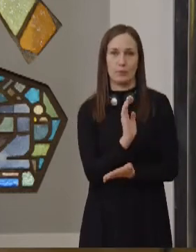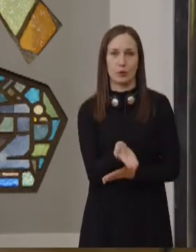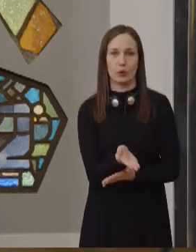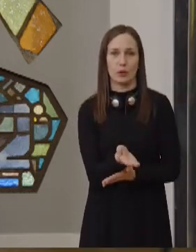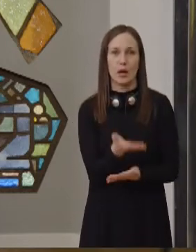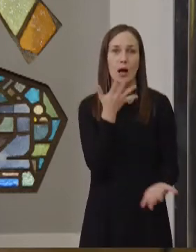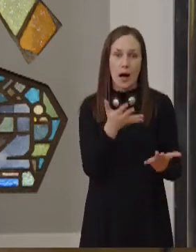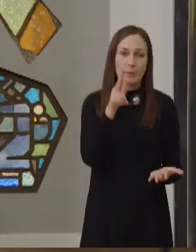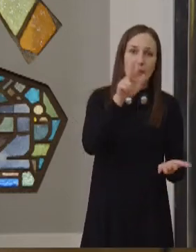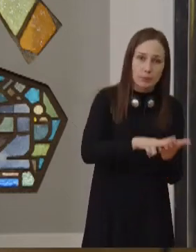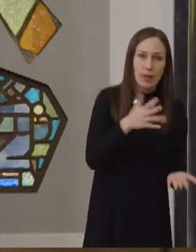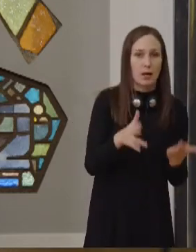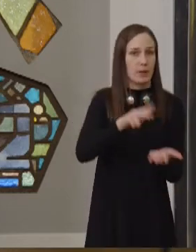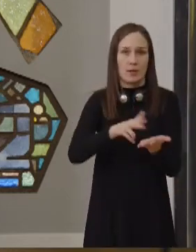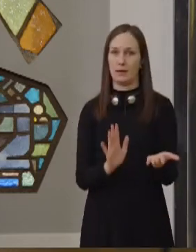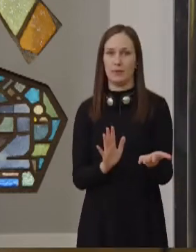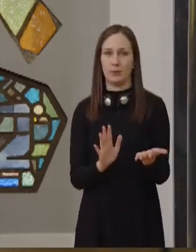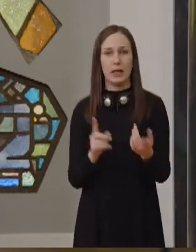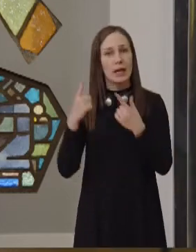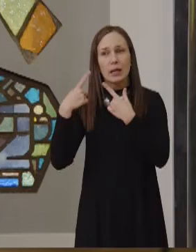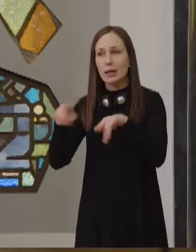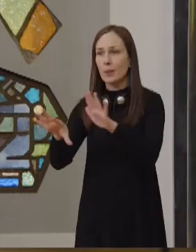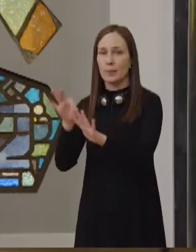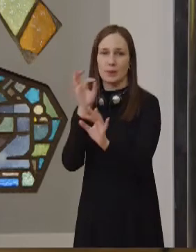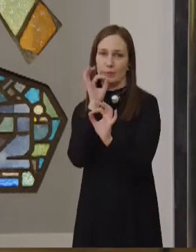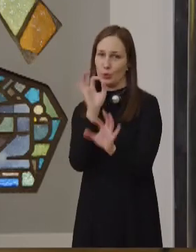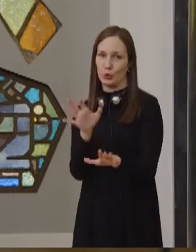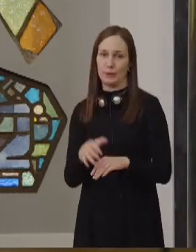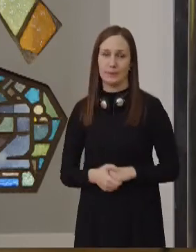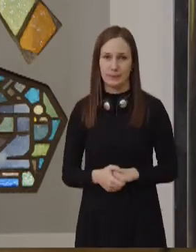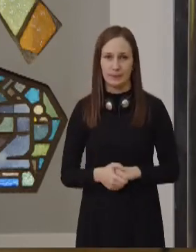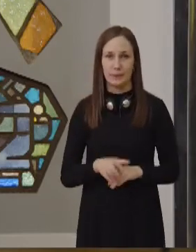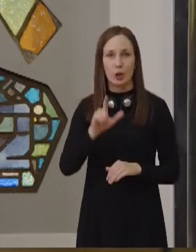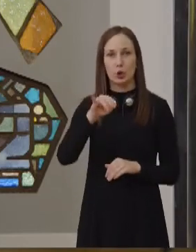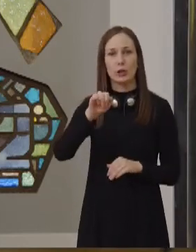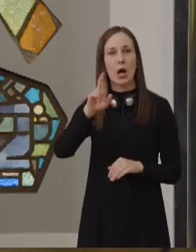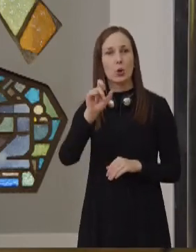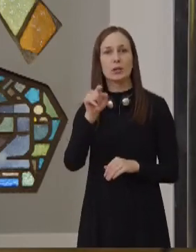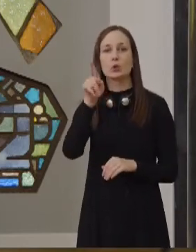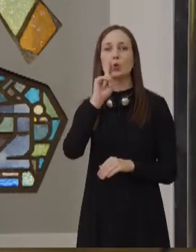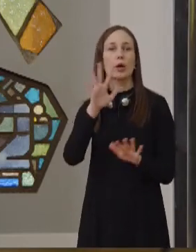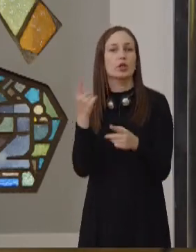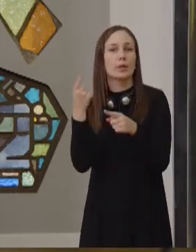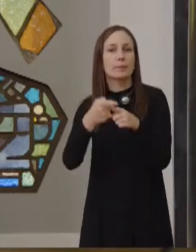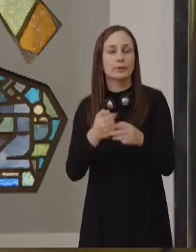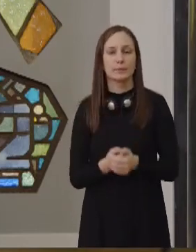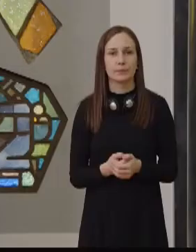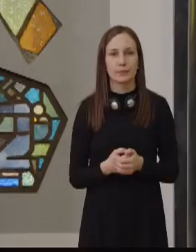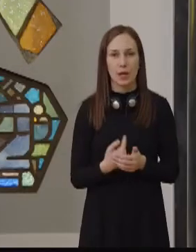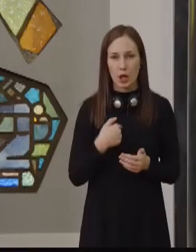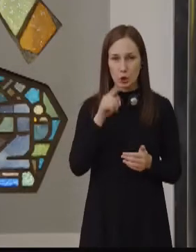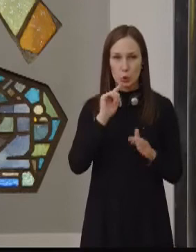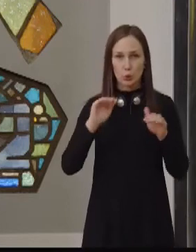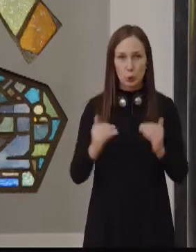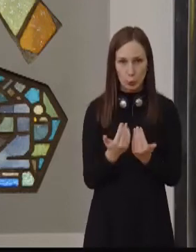it will be very difficult to find a solution. It's either we adopt the law or we do not adopt. Liutauras, you wanted to contribute.